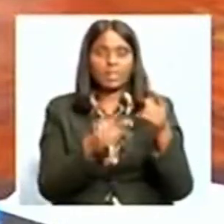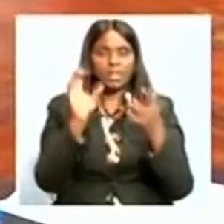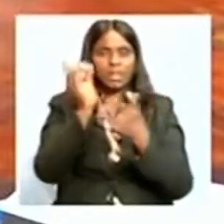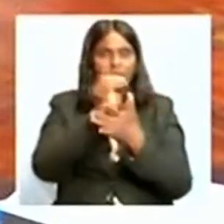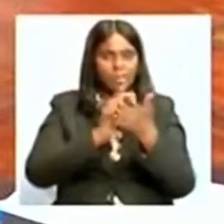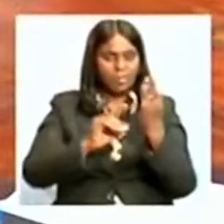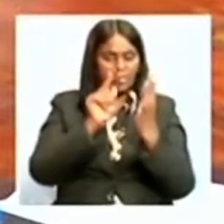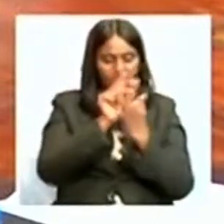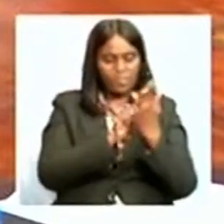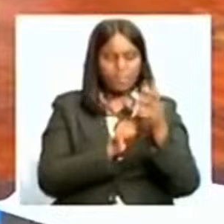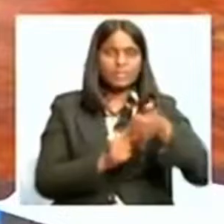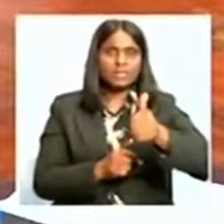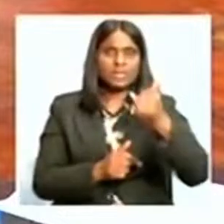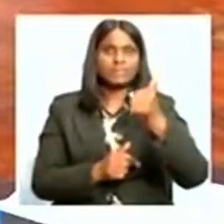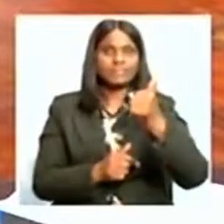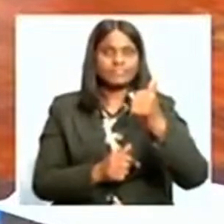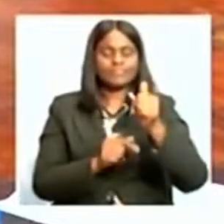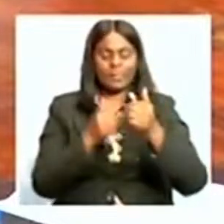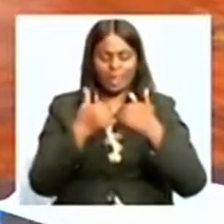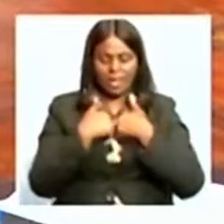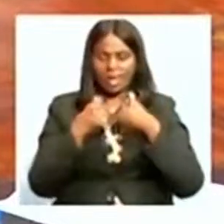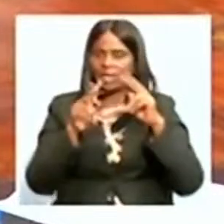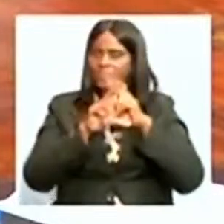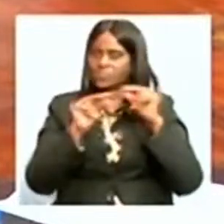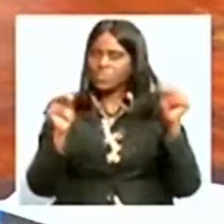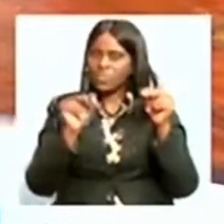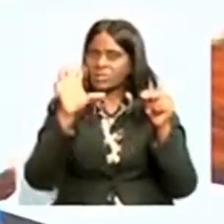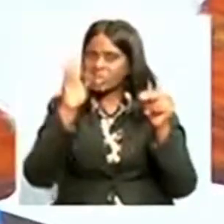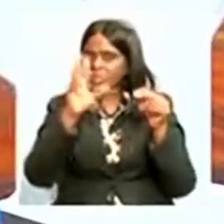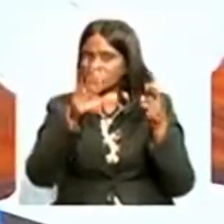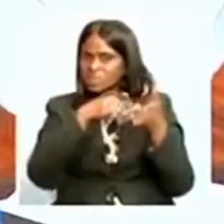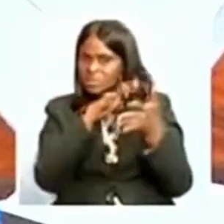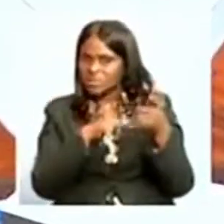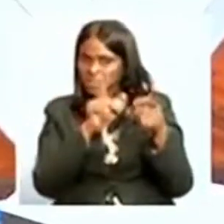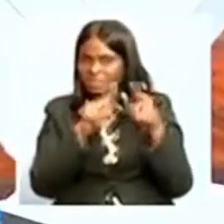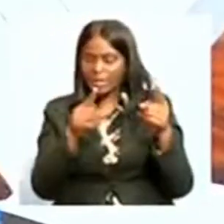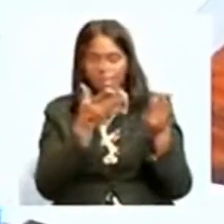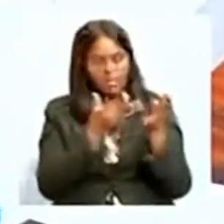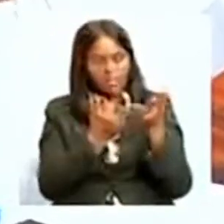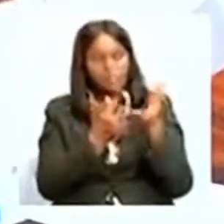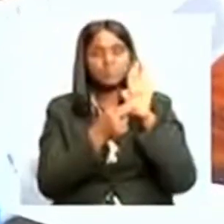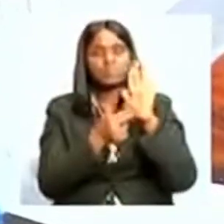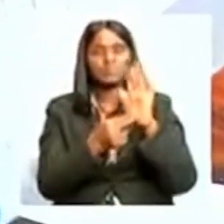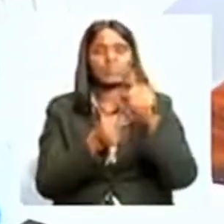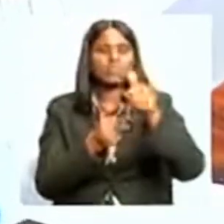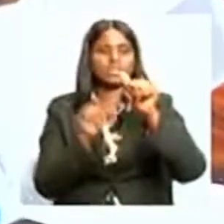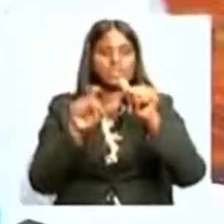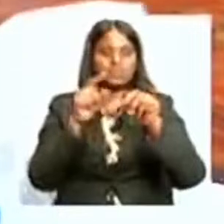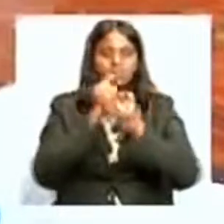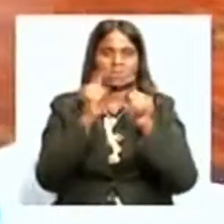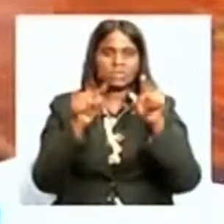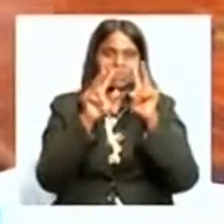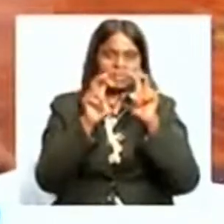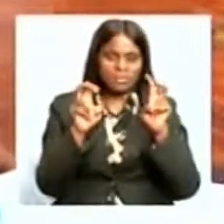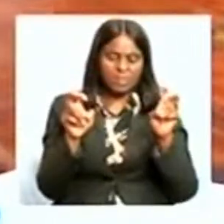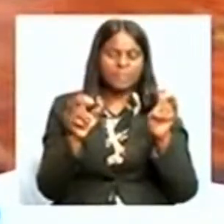bill itself, it has no 6th schedule, but yeah, it's indicated, so you need just to check